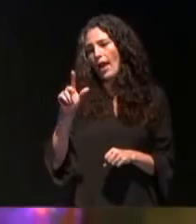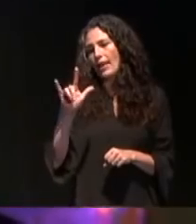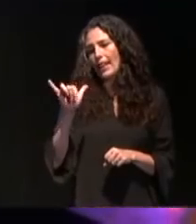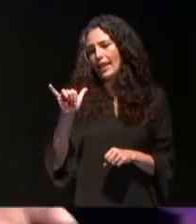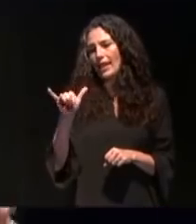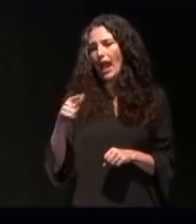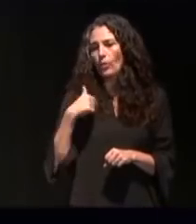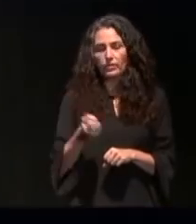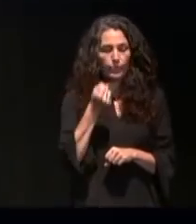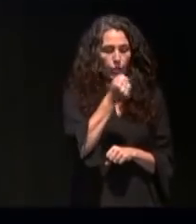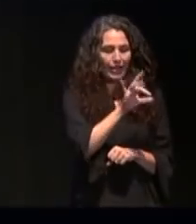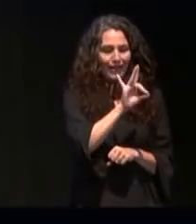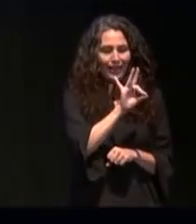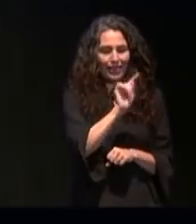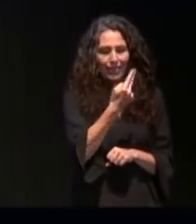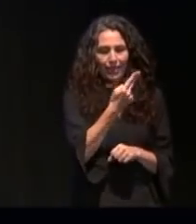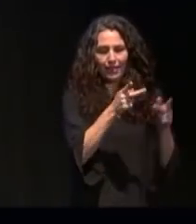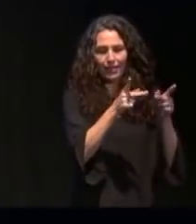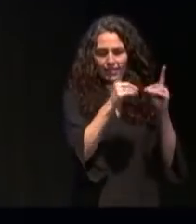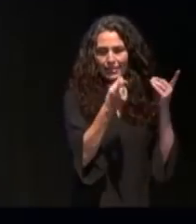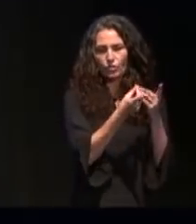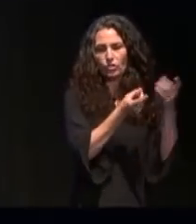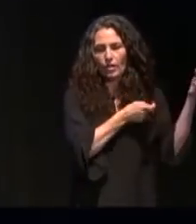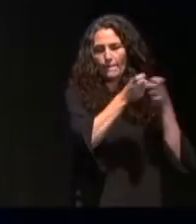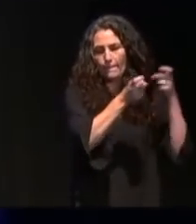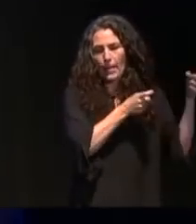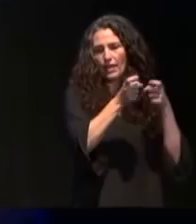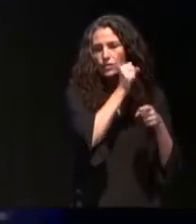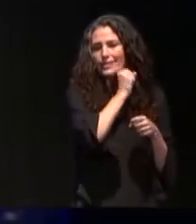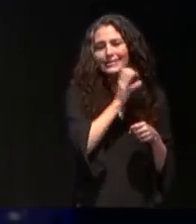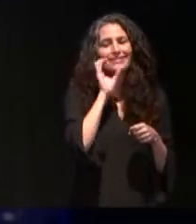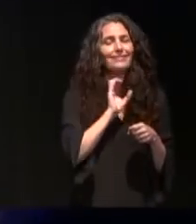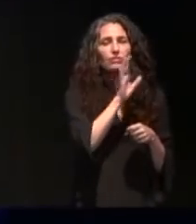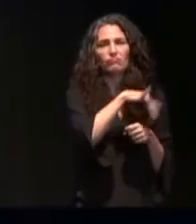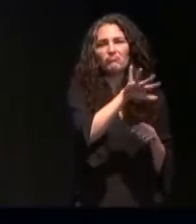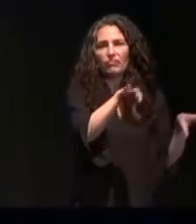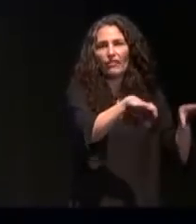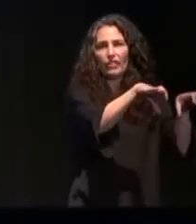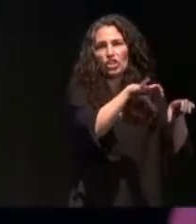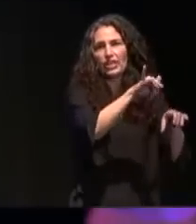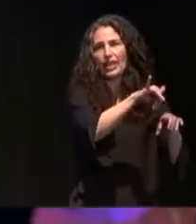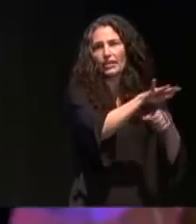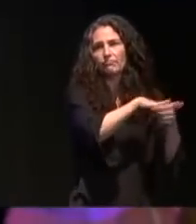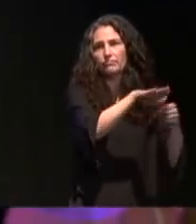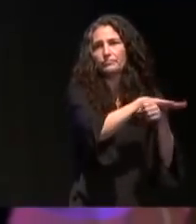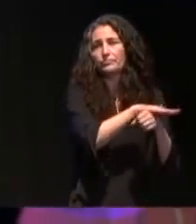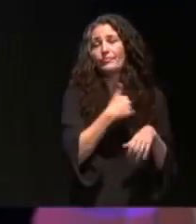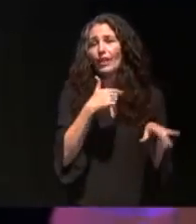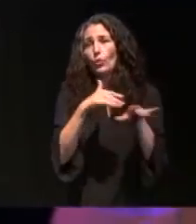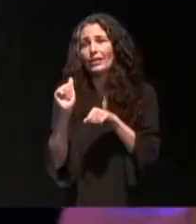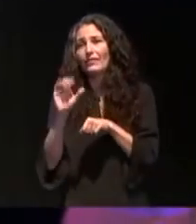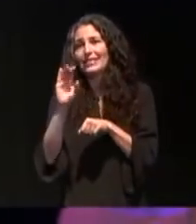I was appointed to the 8th District to manage the senior citizen affairs in that particular district. But every day that I would leave City Hall or the field